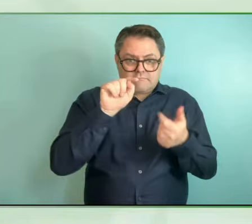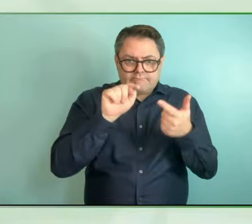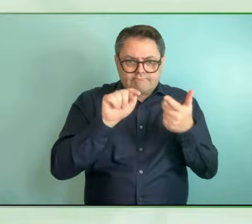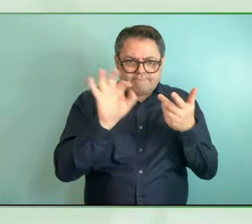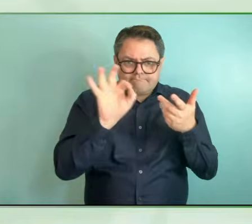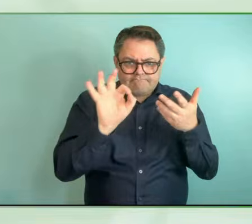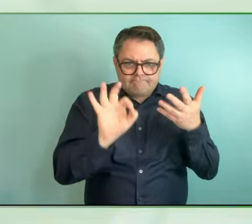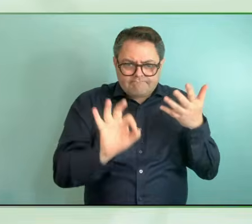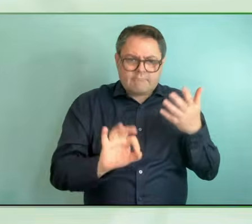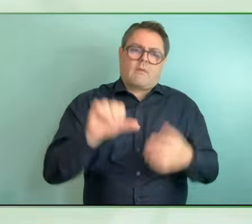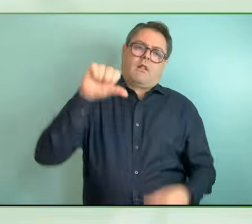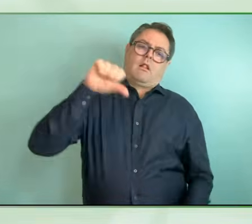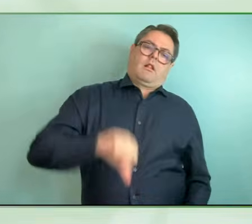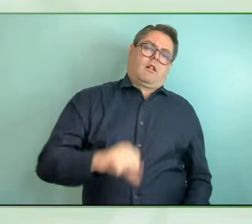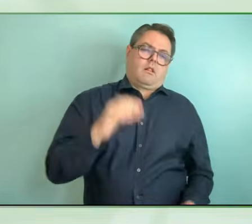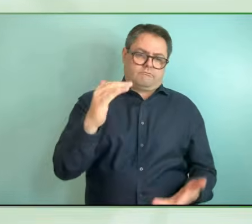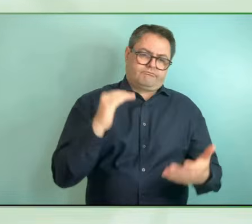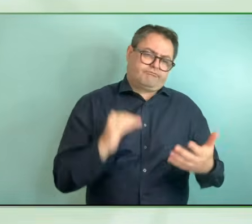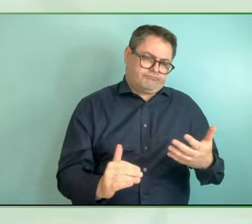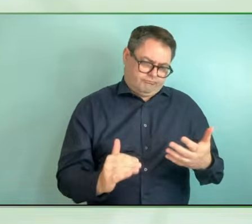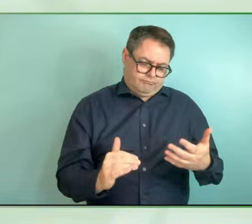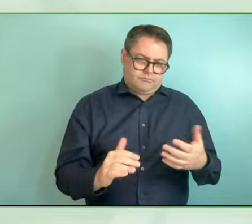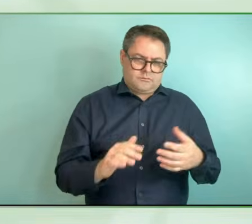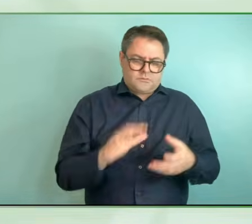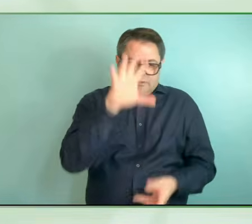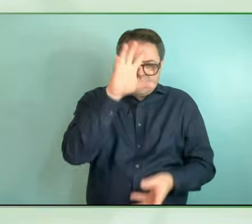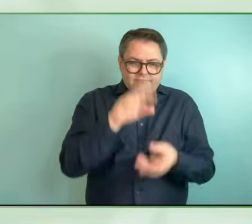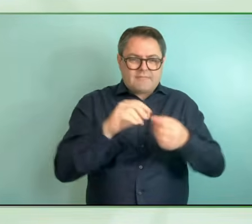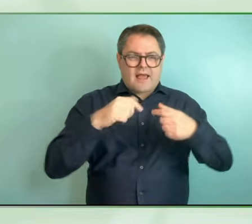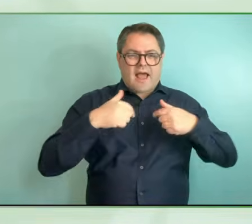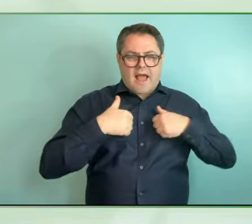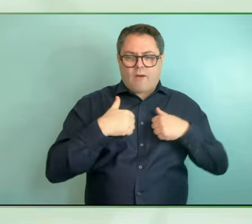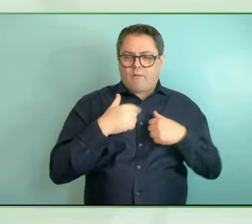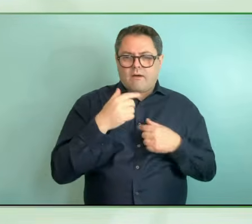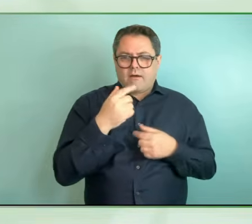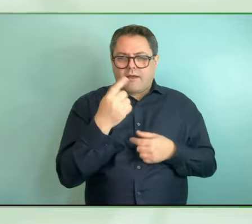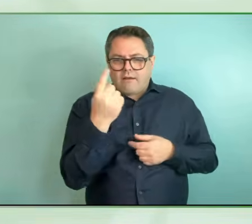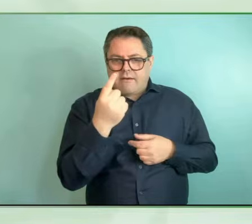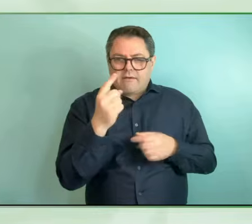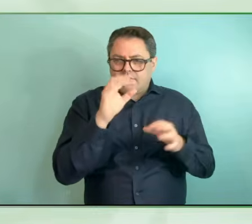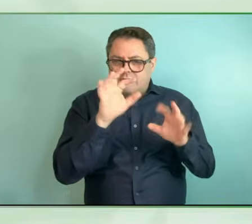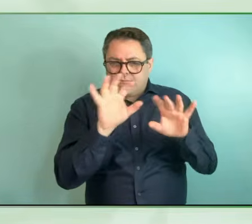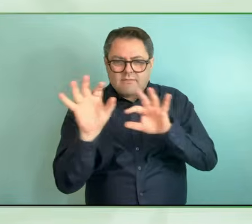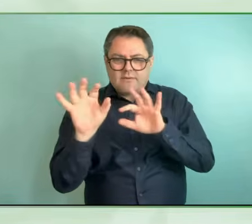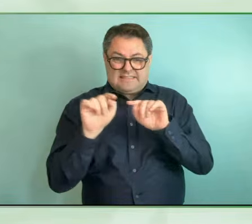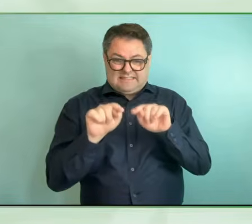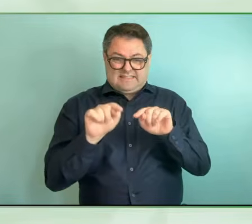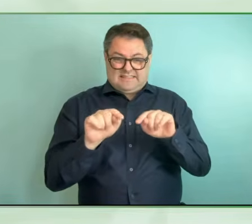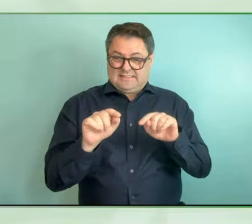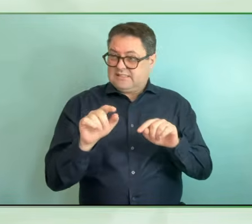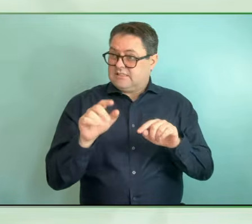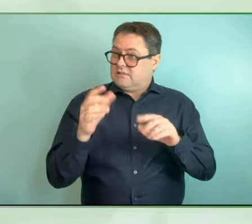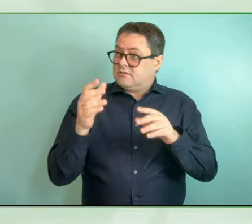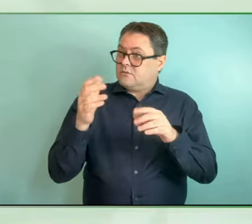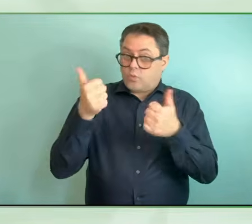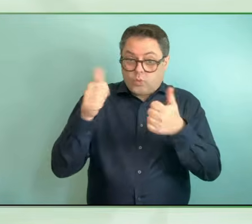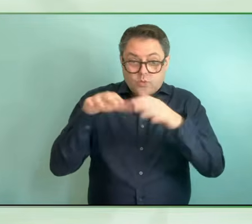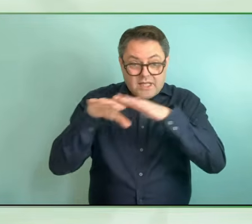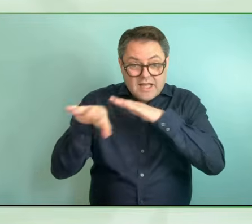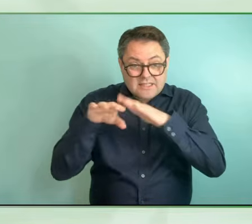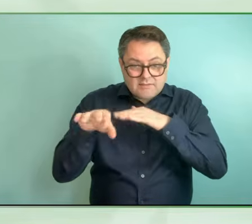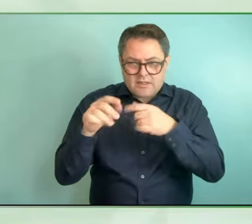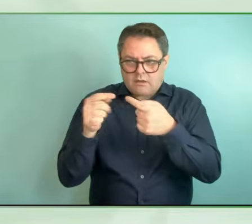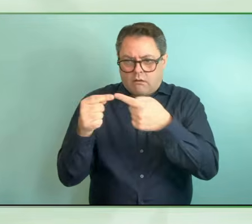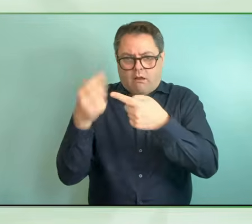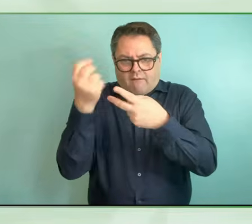of the subcategories make up the main categories, and so on. So this is how the score is developed